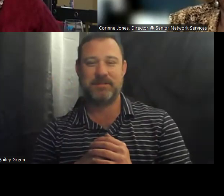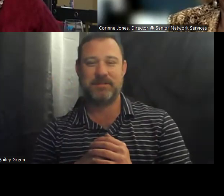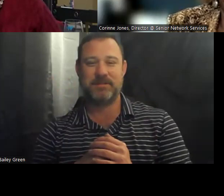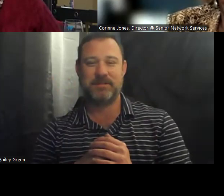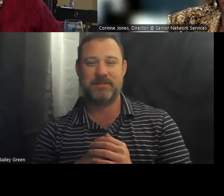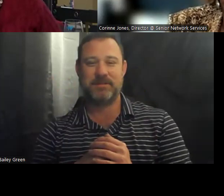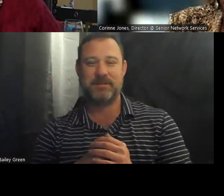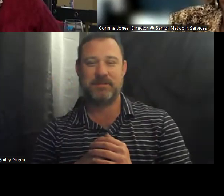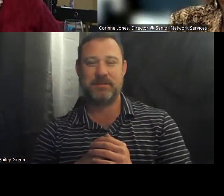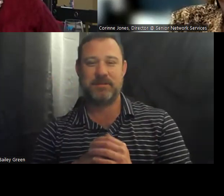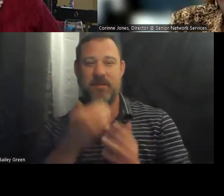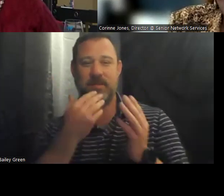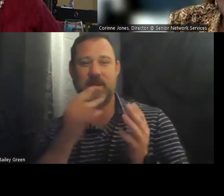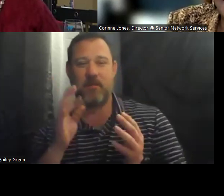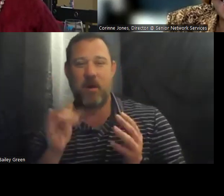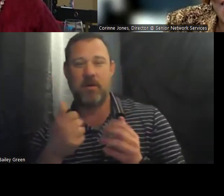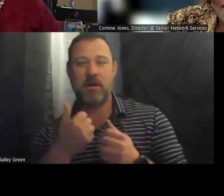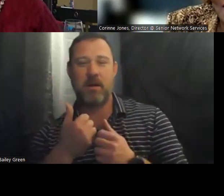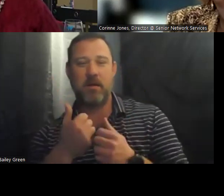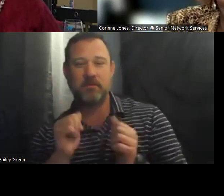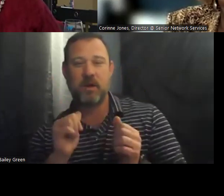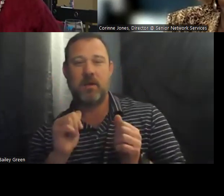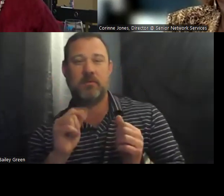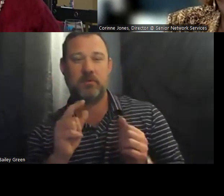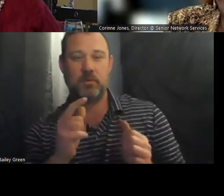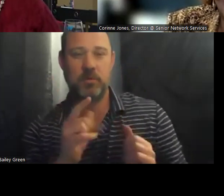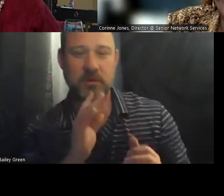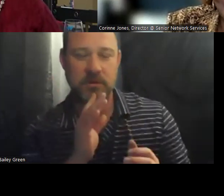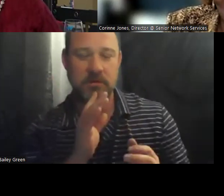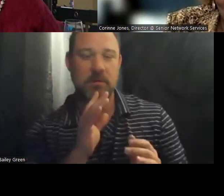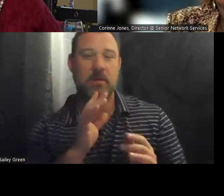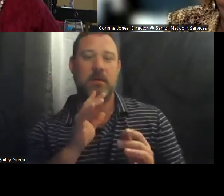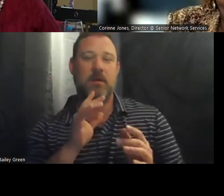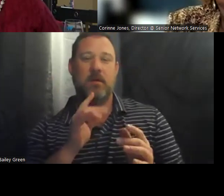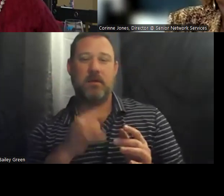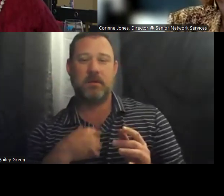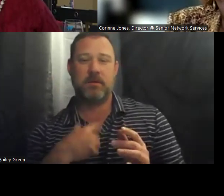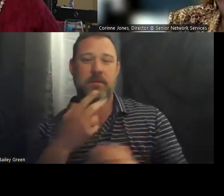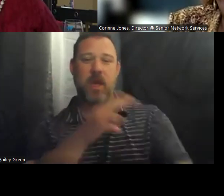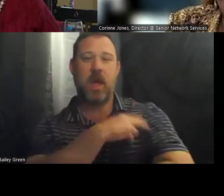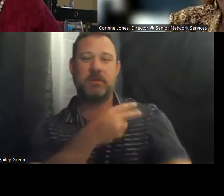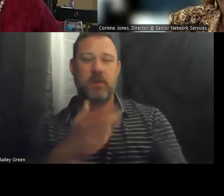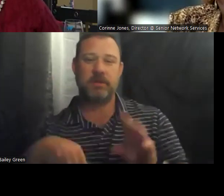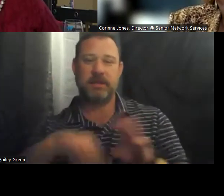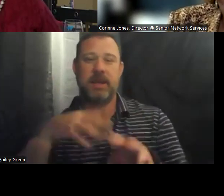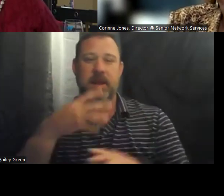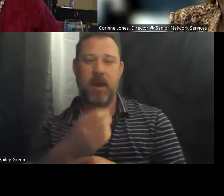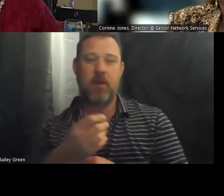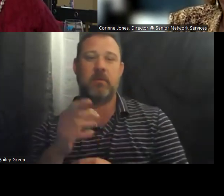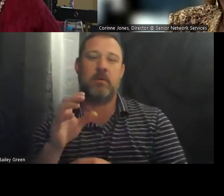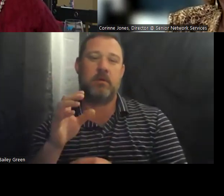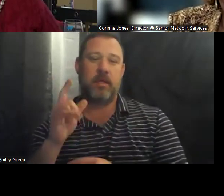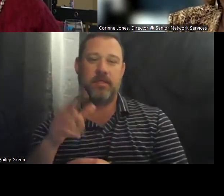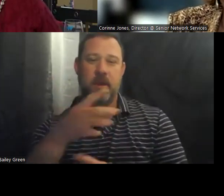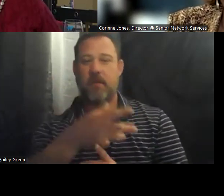Thank you, Marty. I'm trying to exhale because as we speak, the hospital is kicking him out. A cab is coming to